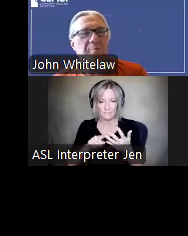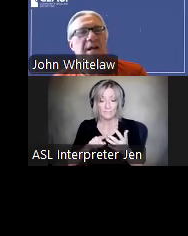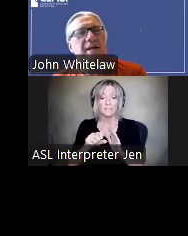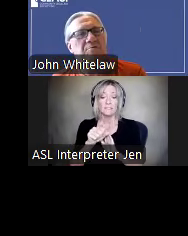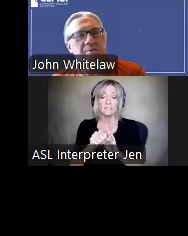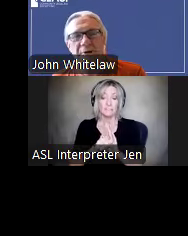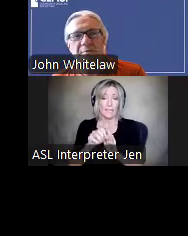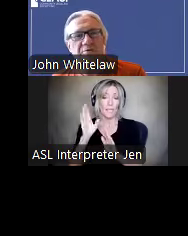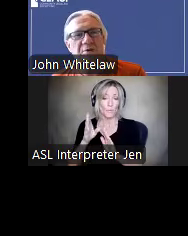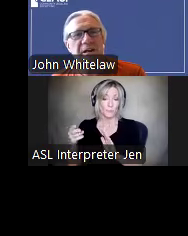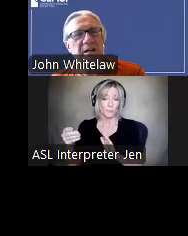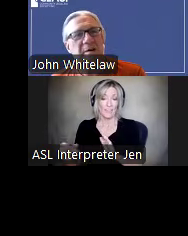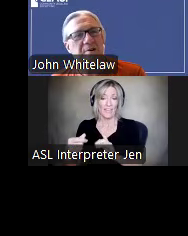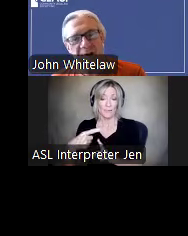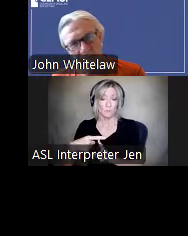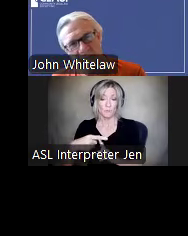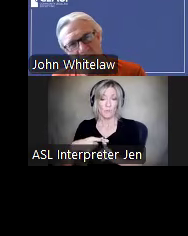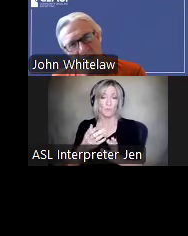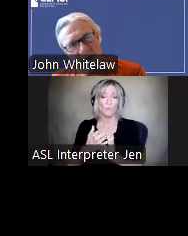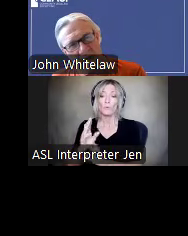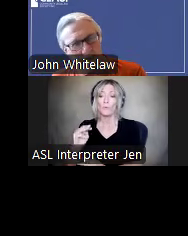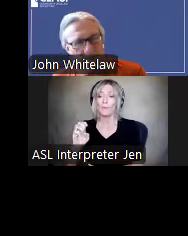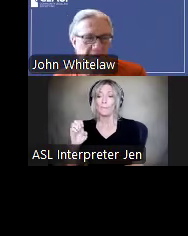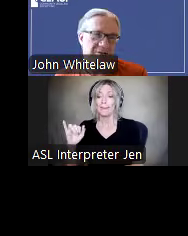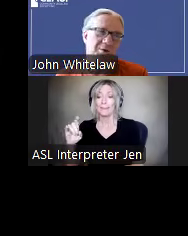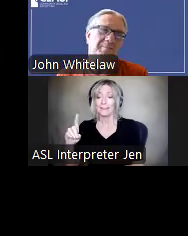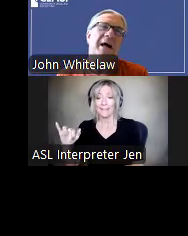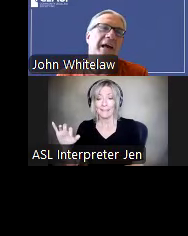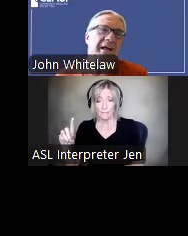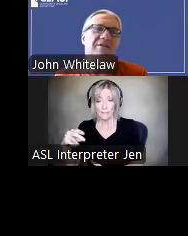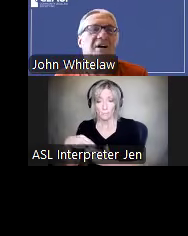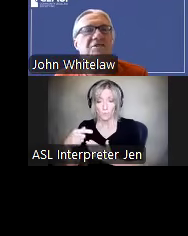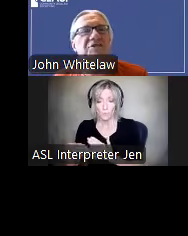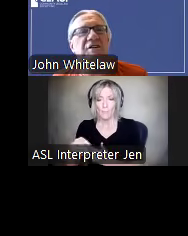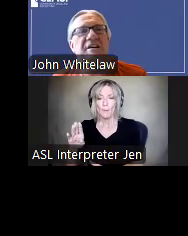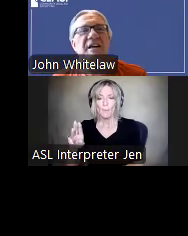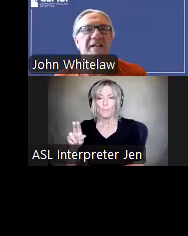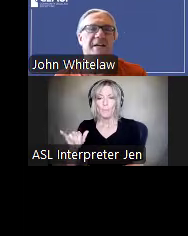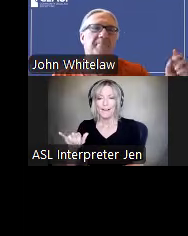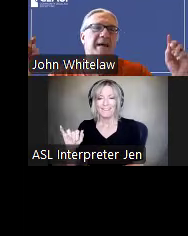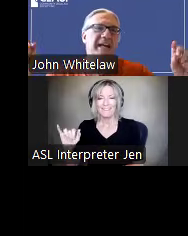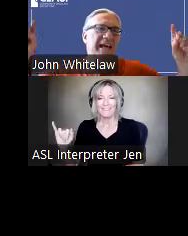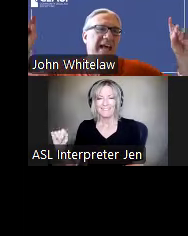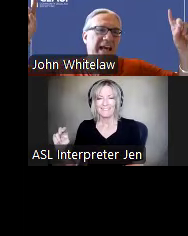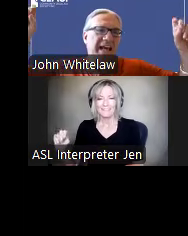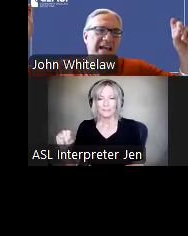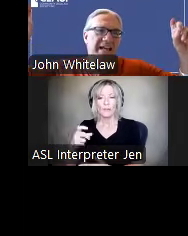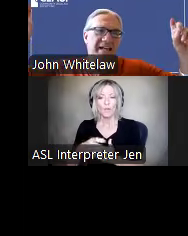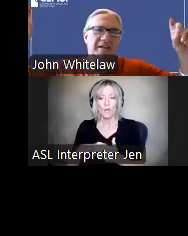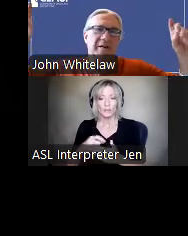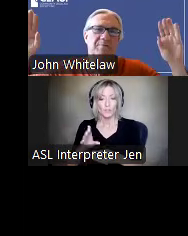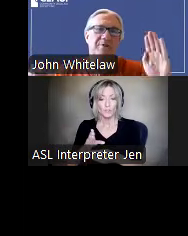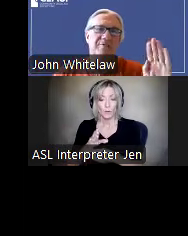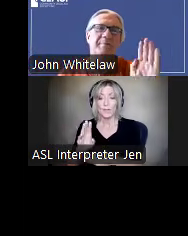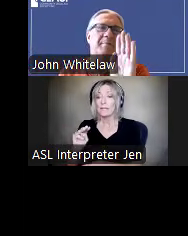will pay that premium through your Medicaid program. And it's called the buy-in or cost sharing, and it is a